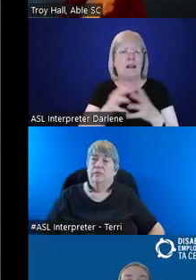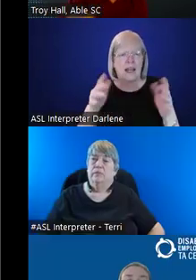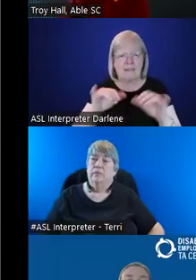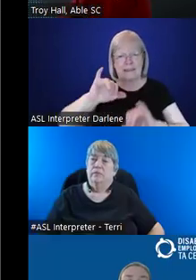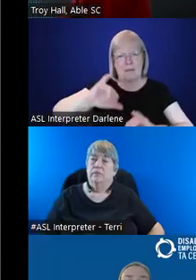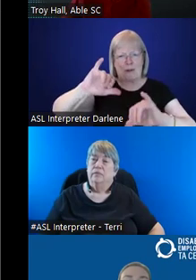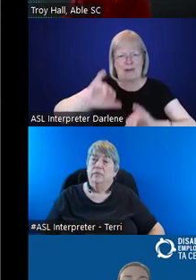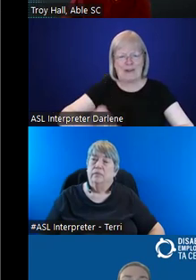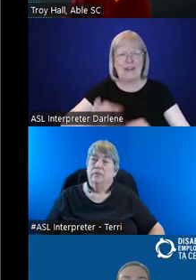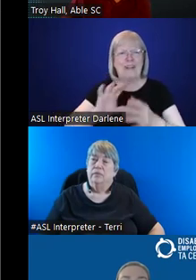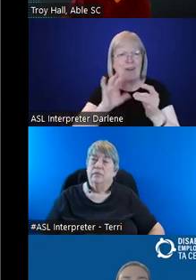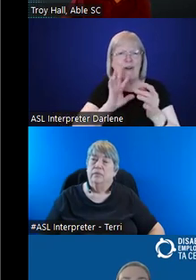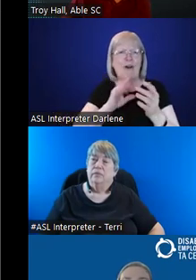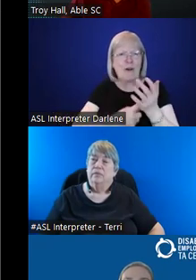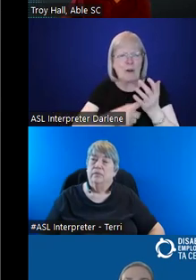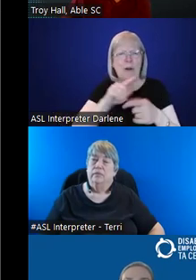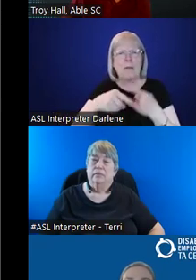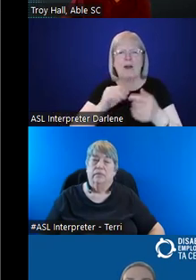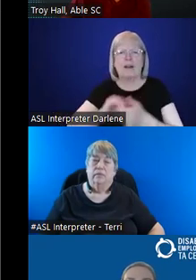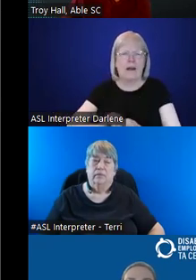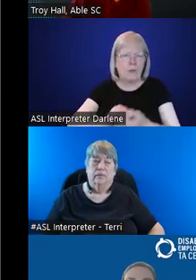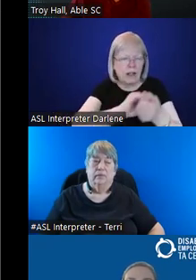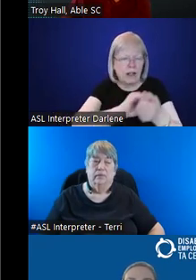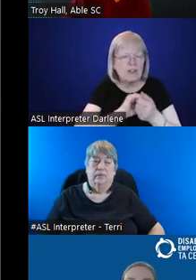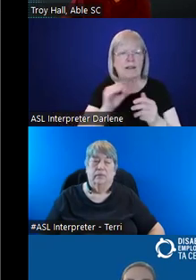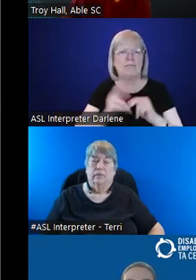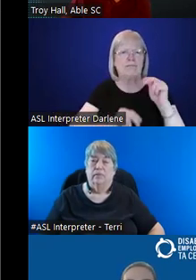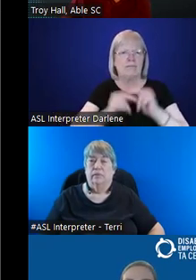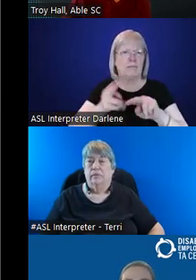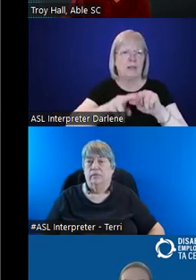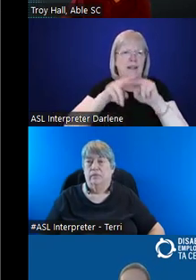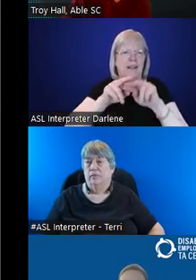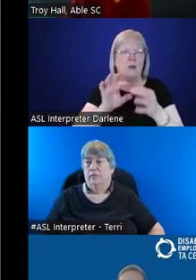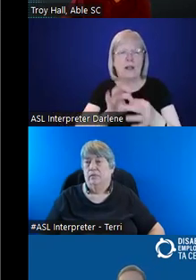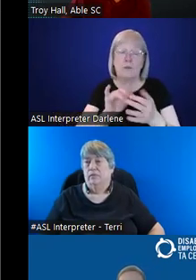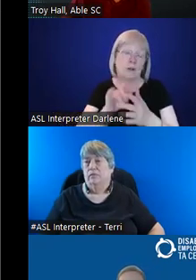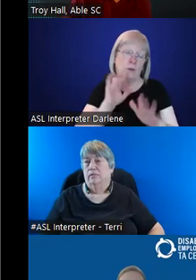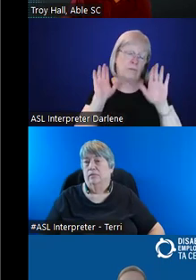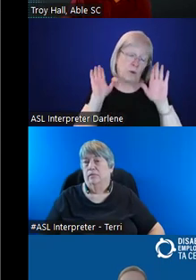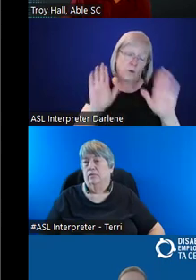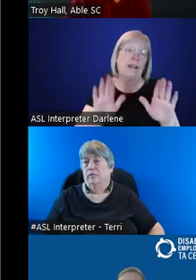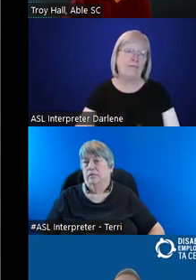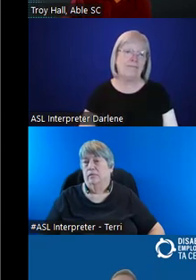on collaboration and building relationships in the community, which is great.